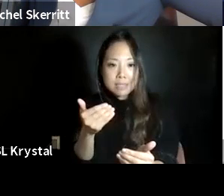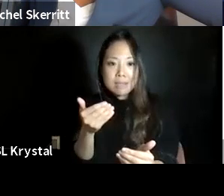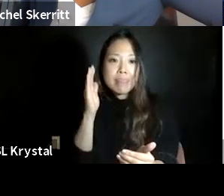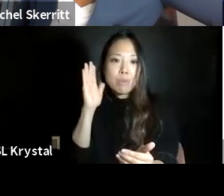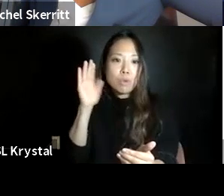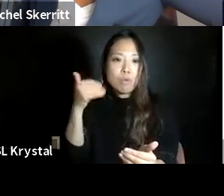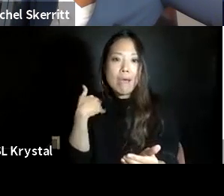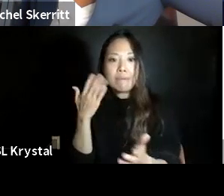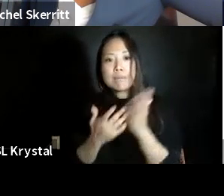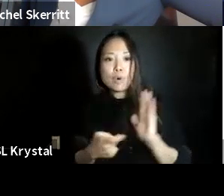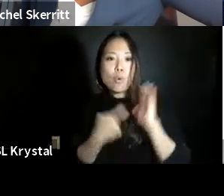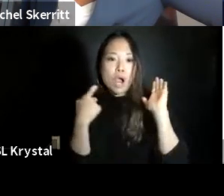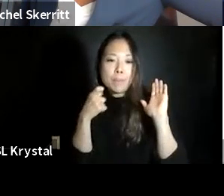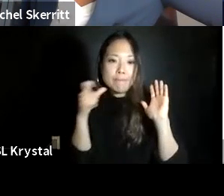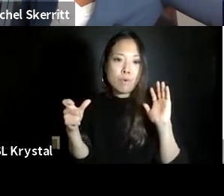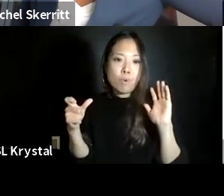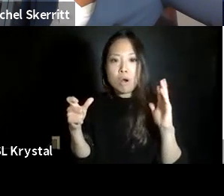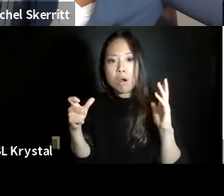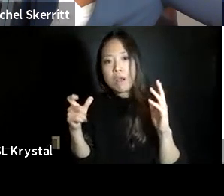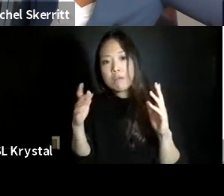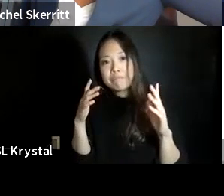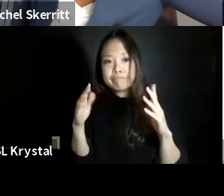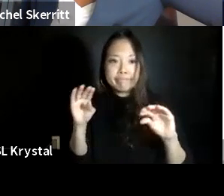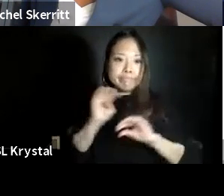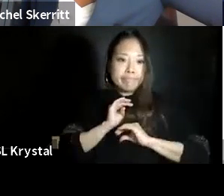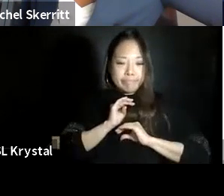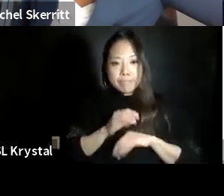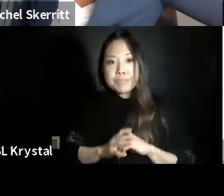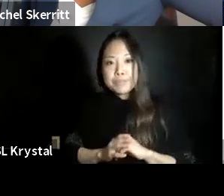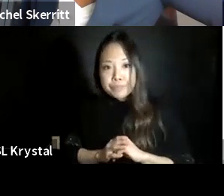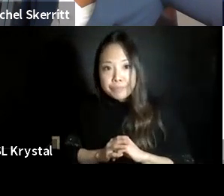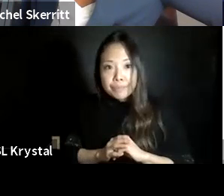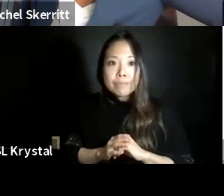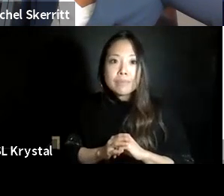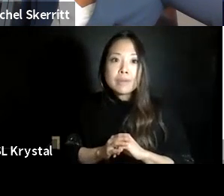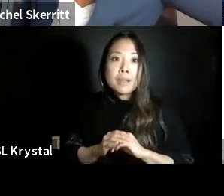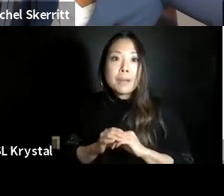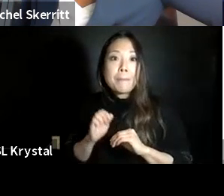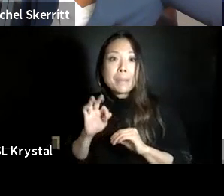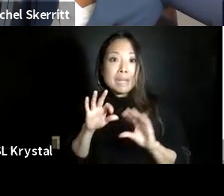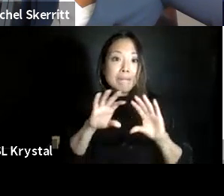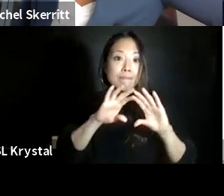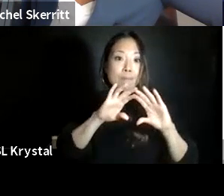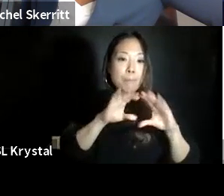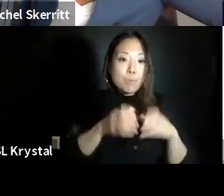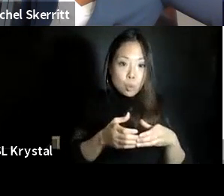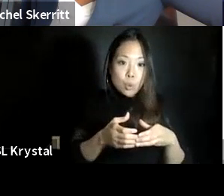from the parent perspective, however, as long as that pool is bigger than the number of seats, it will feel